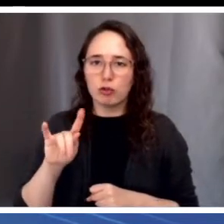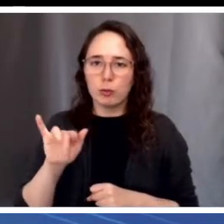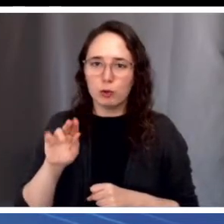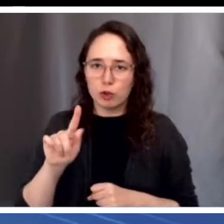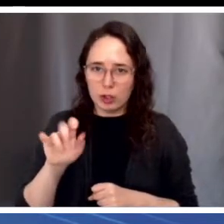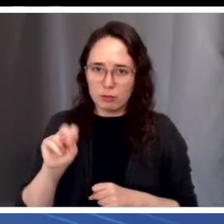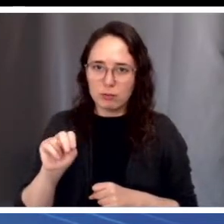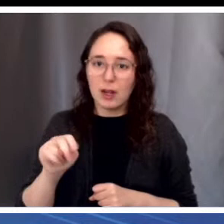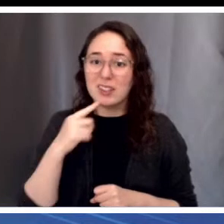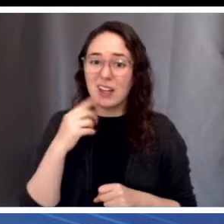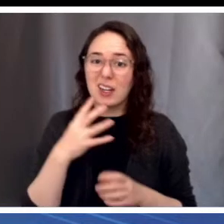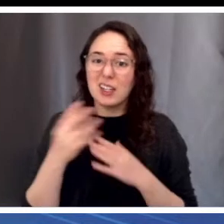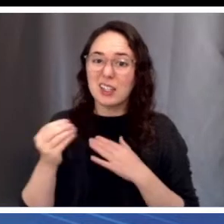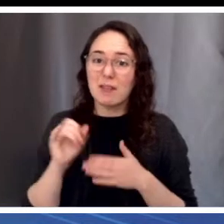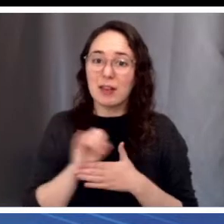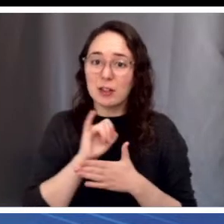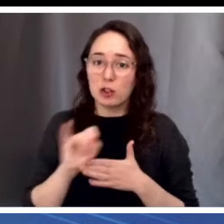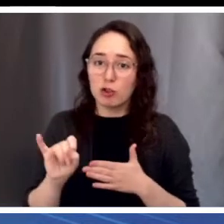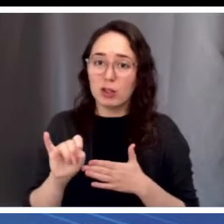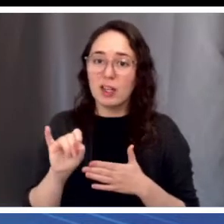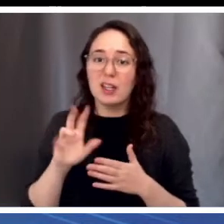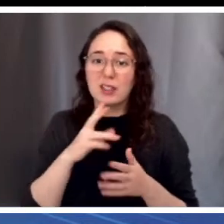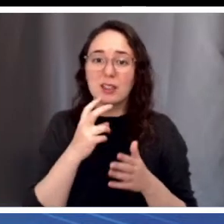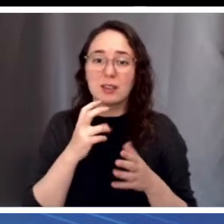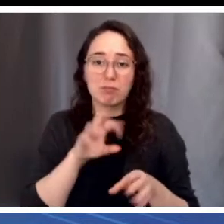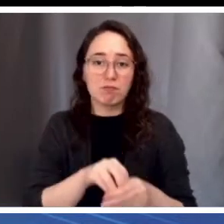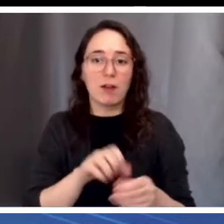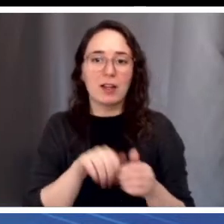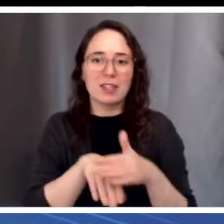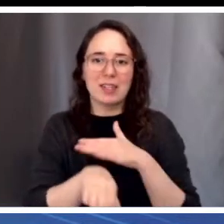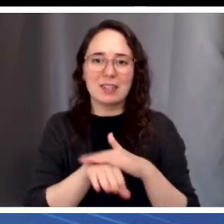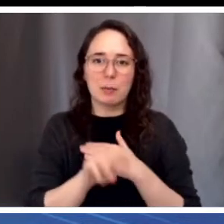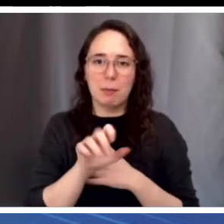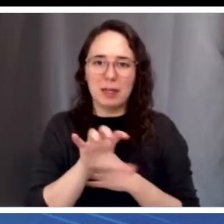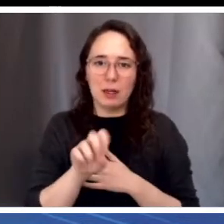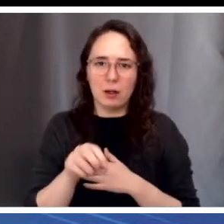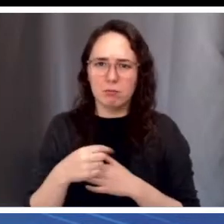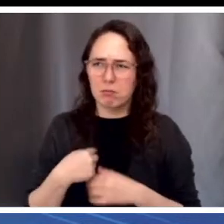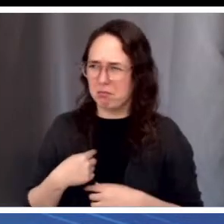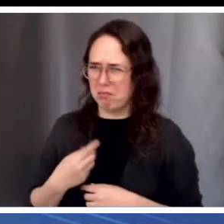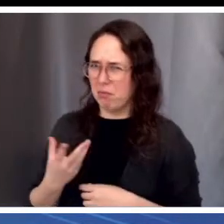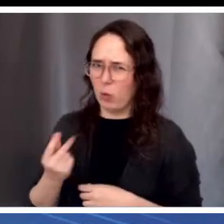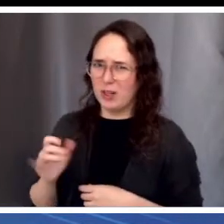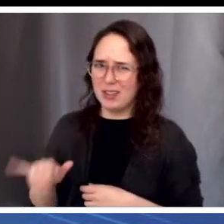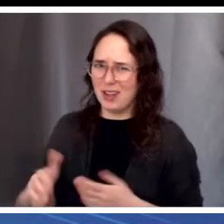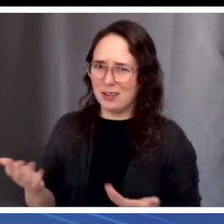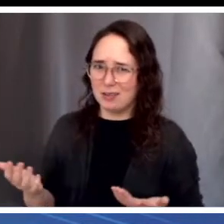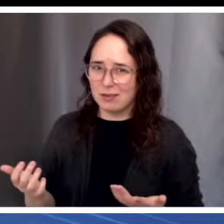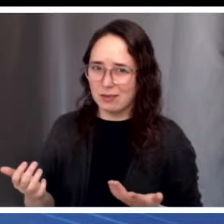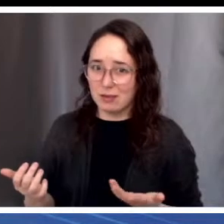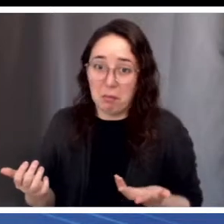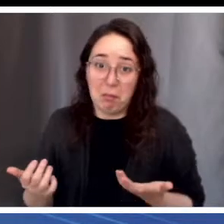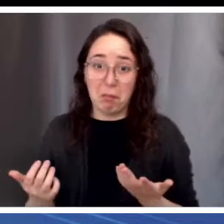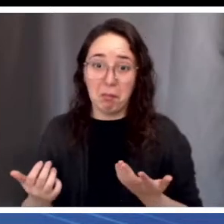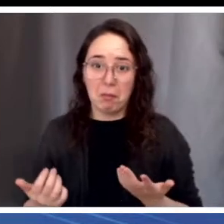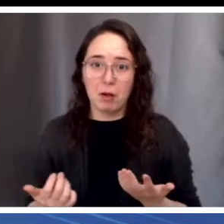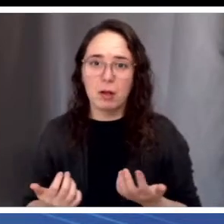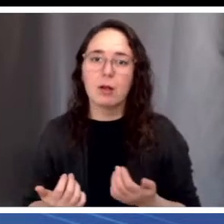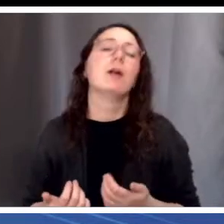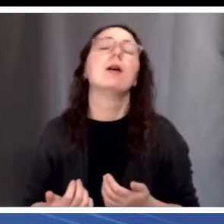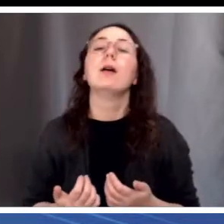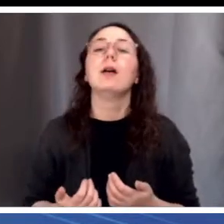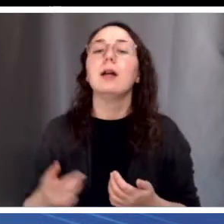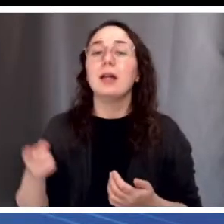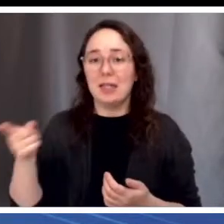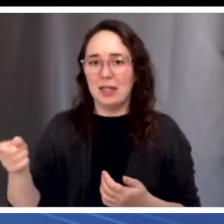And I said, I'm so sorry. I don't know what that is. Just like most people say to me. And so I thought, what? Okay. He says, I need you to meet this